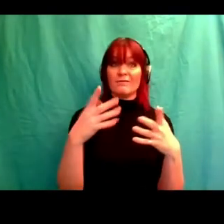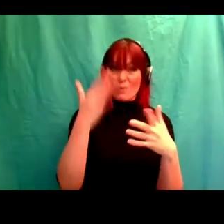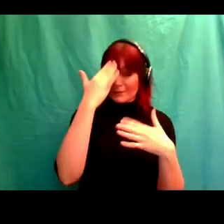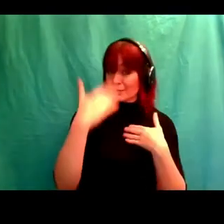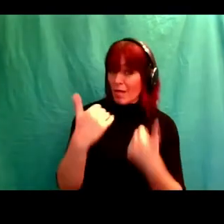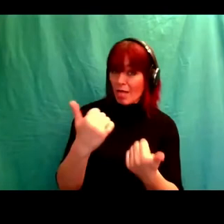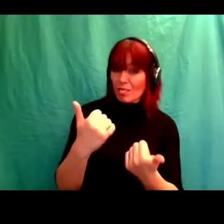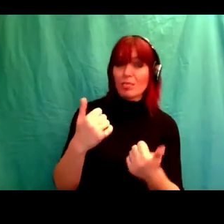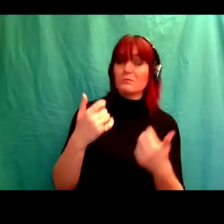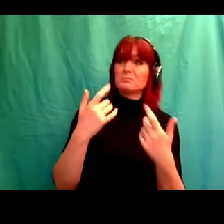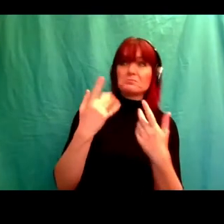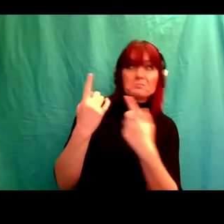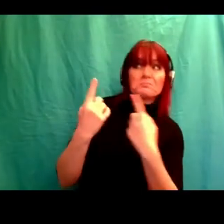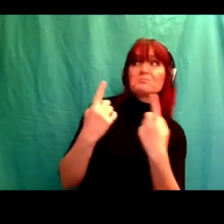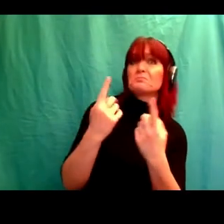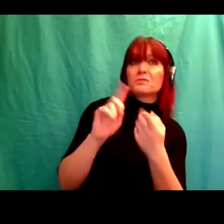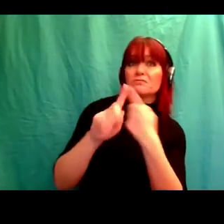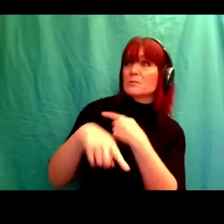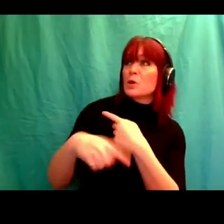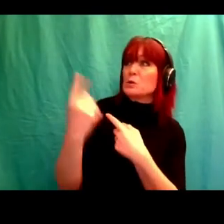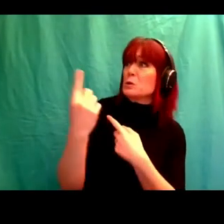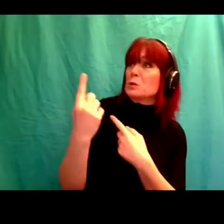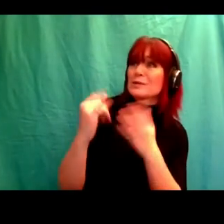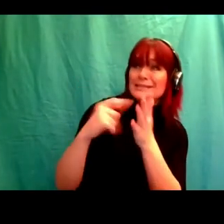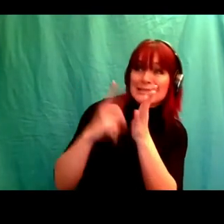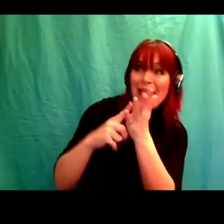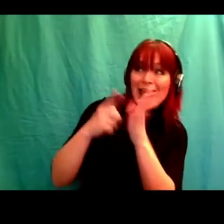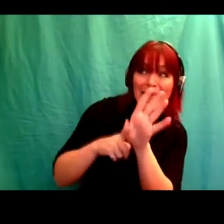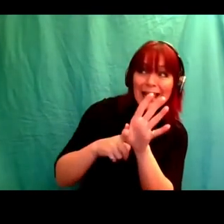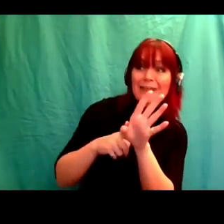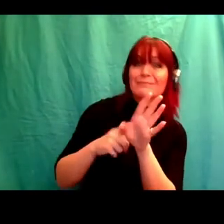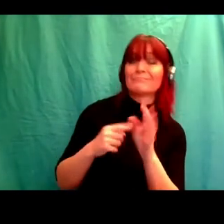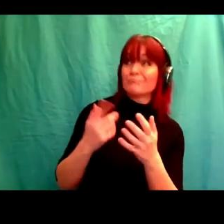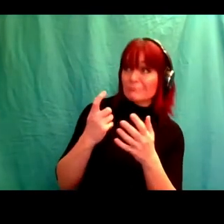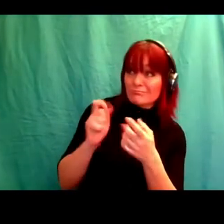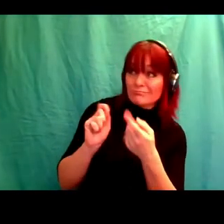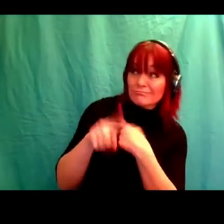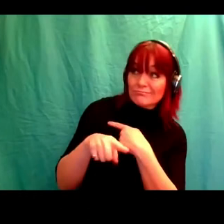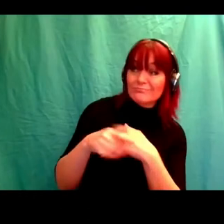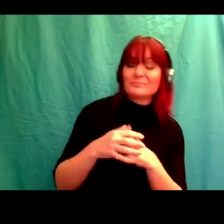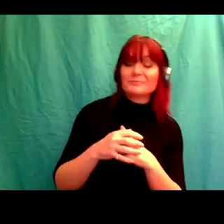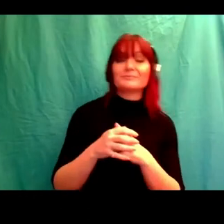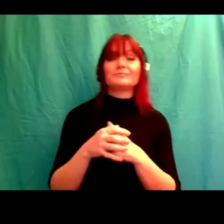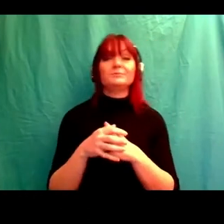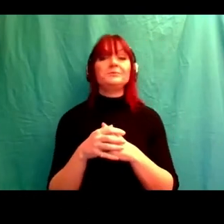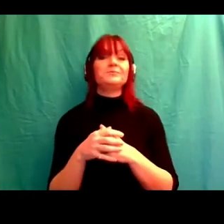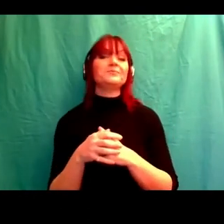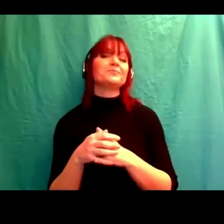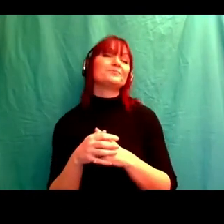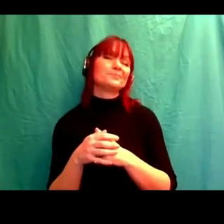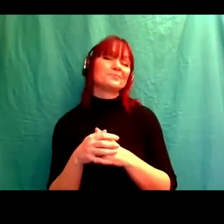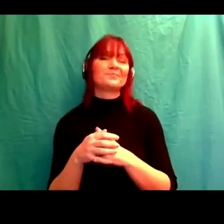one. Sally, Siva, Sally, let's start with you. Another reflective one. Great,